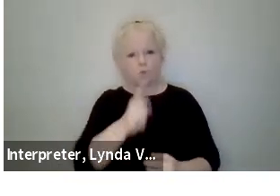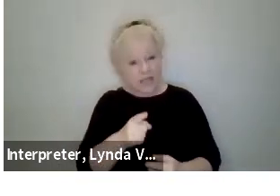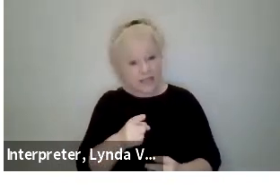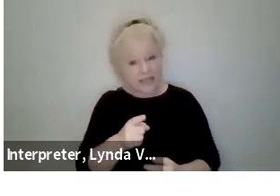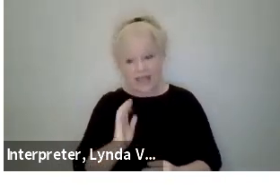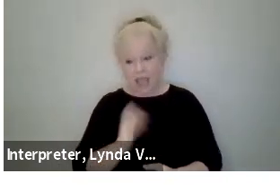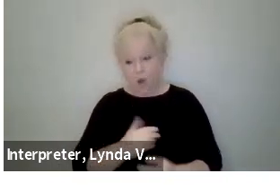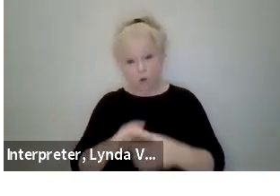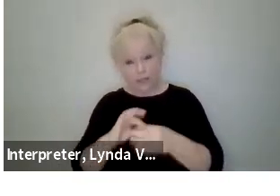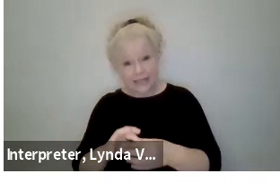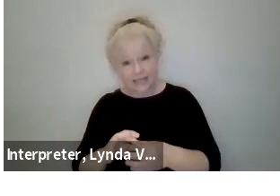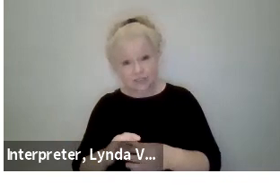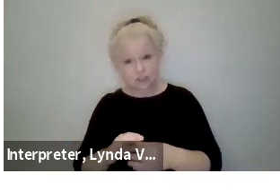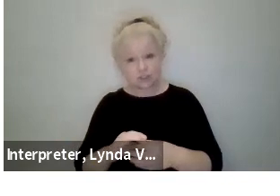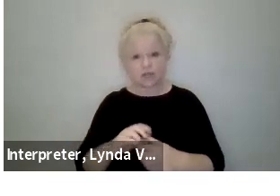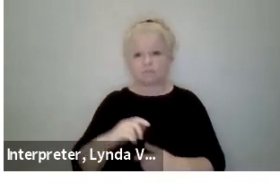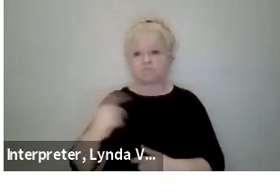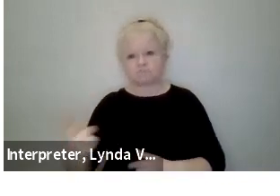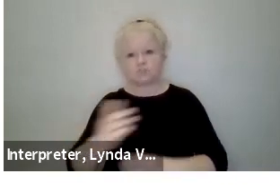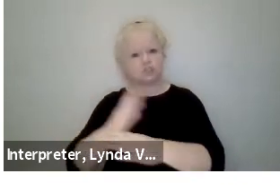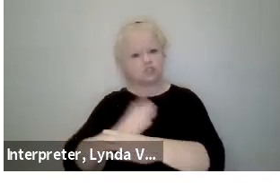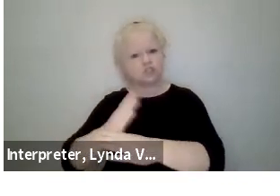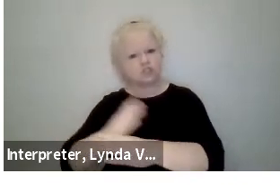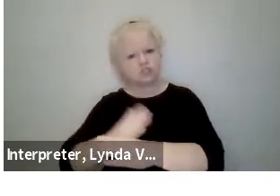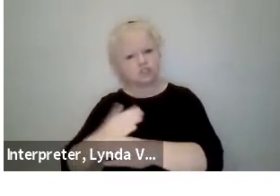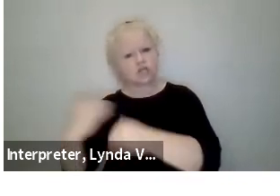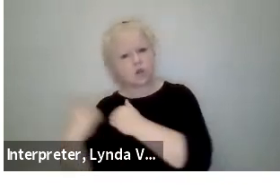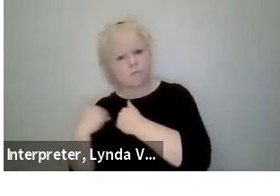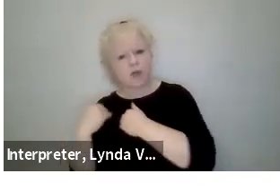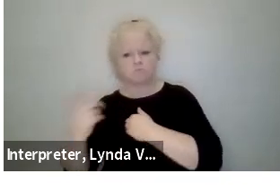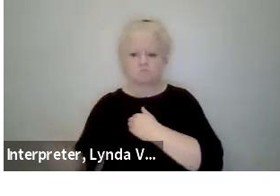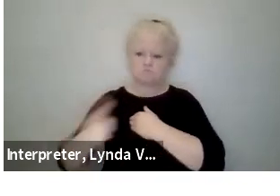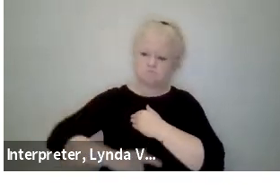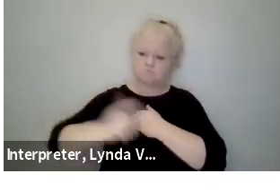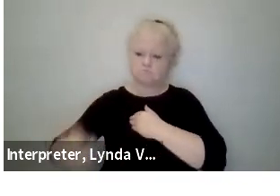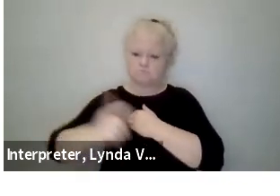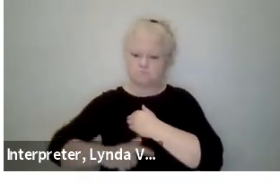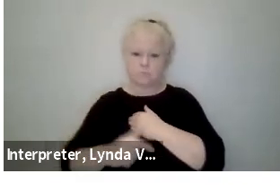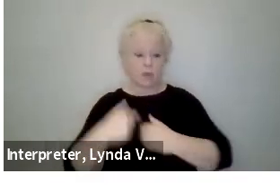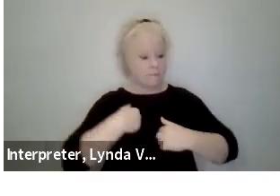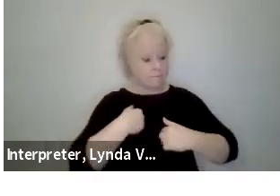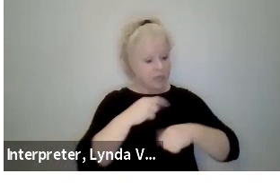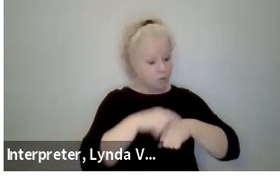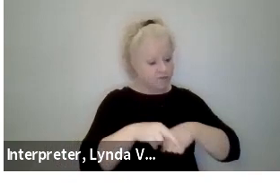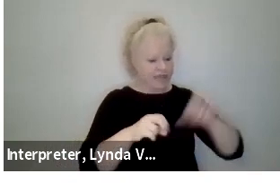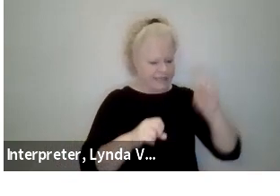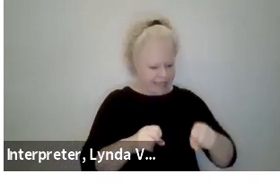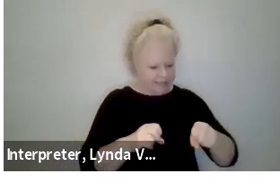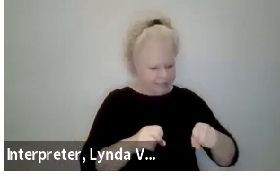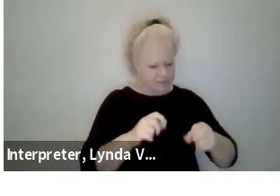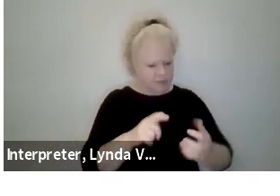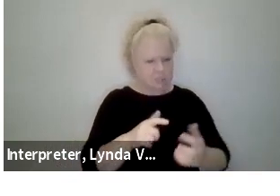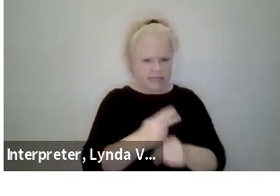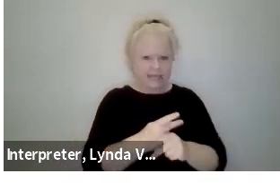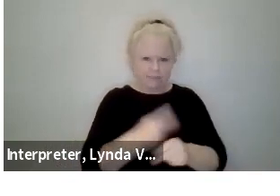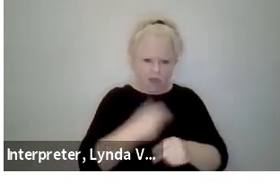so you all also refer folks over to Voc Rehab. And so when I get those referrals over, I'm like, yes, you know, let's keep them